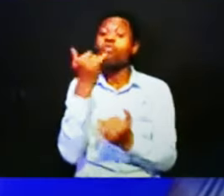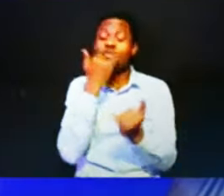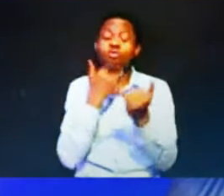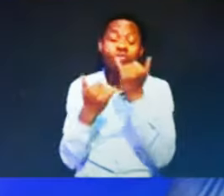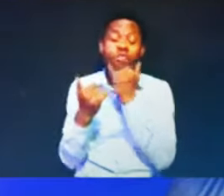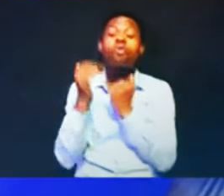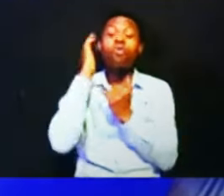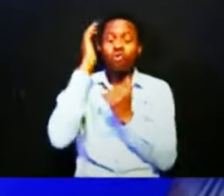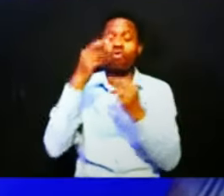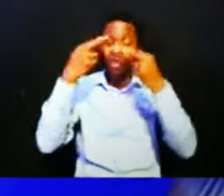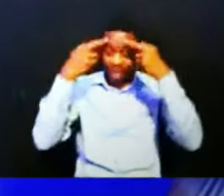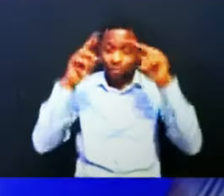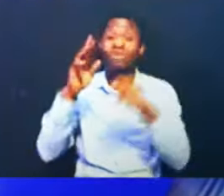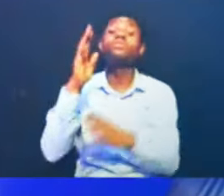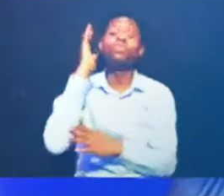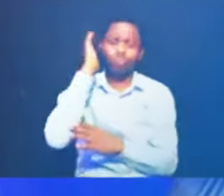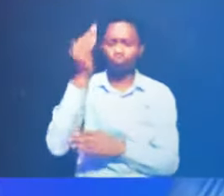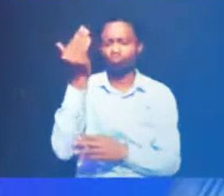come.